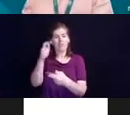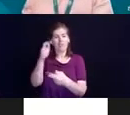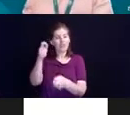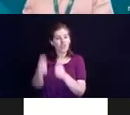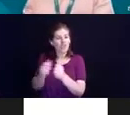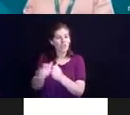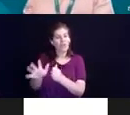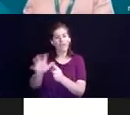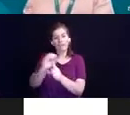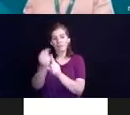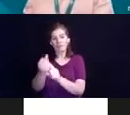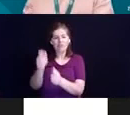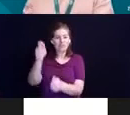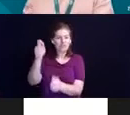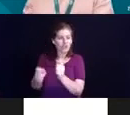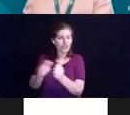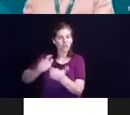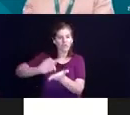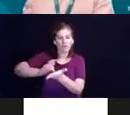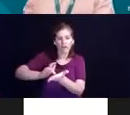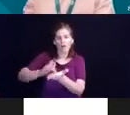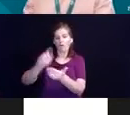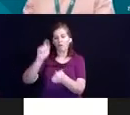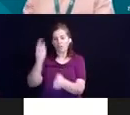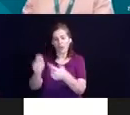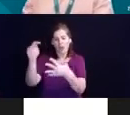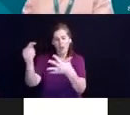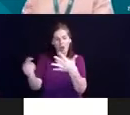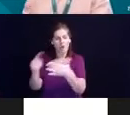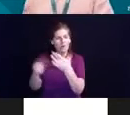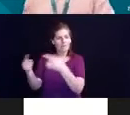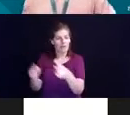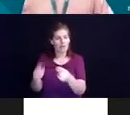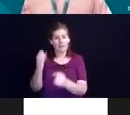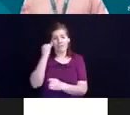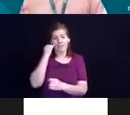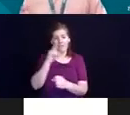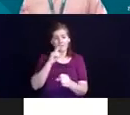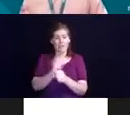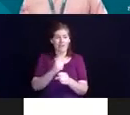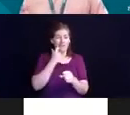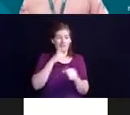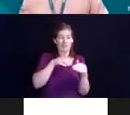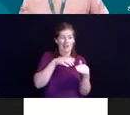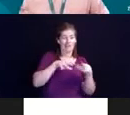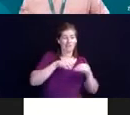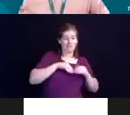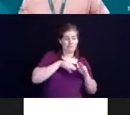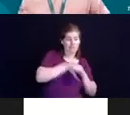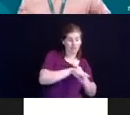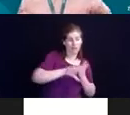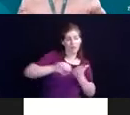or other non-pharmacologic interventions that are being used. If there are admissions and discharges, wanting